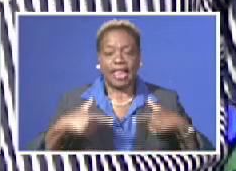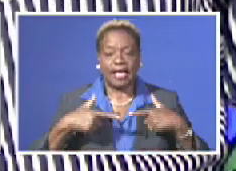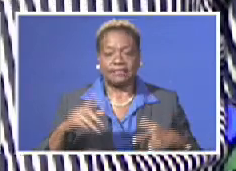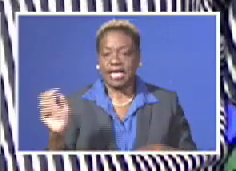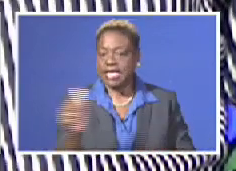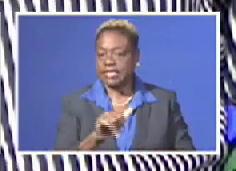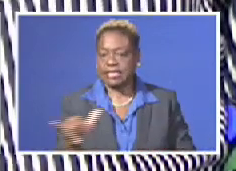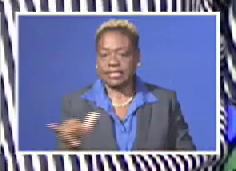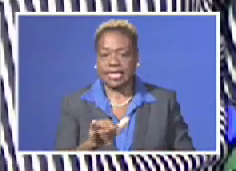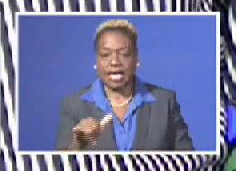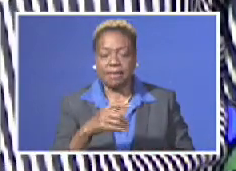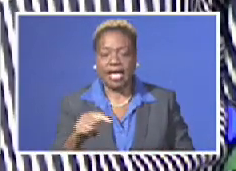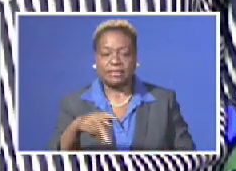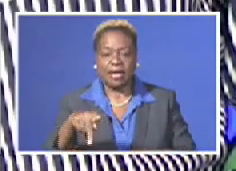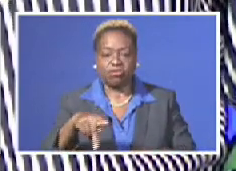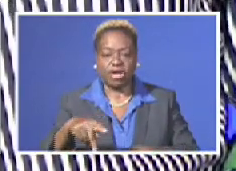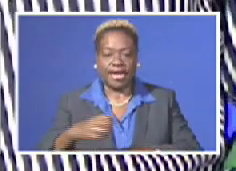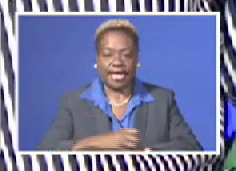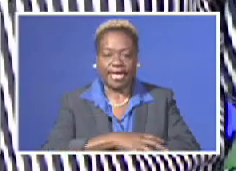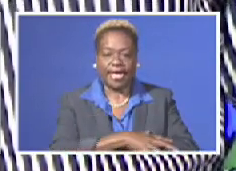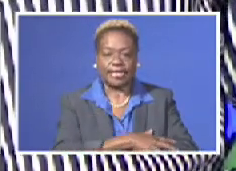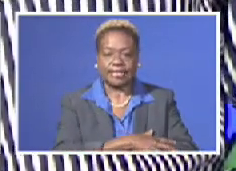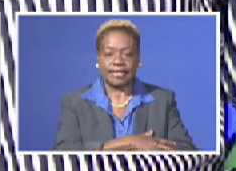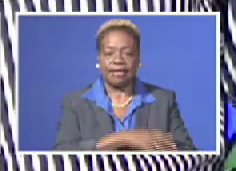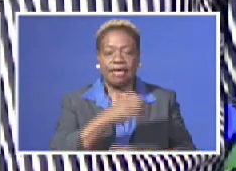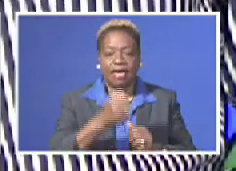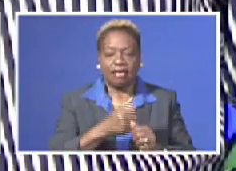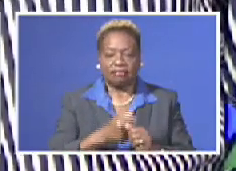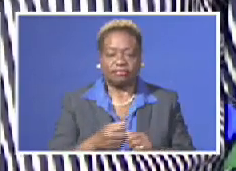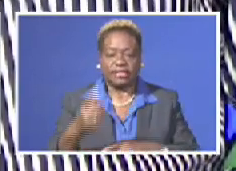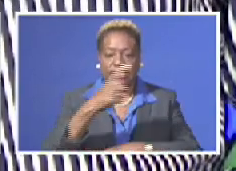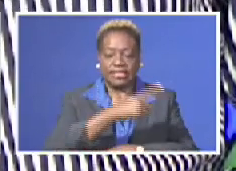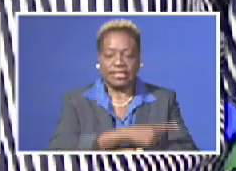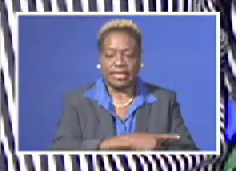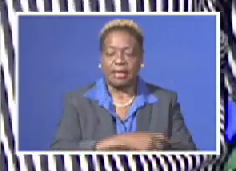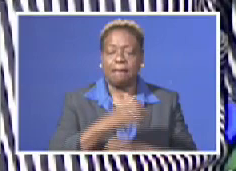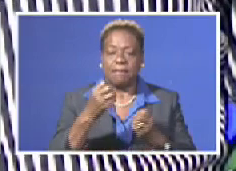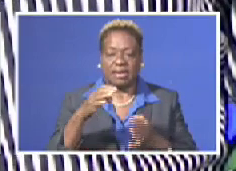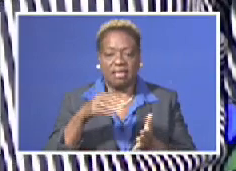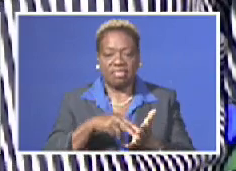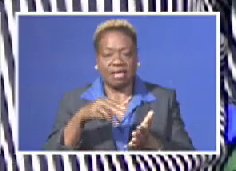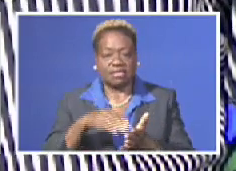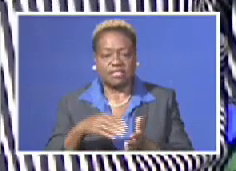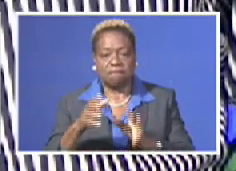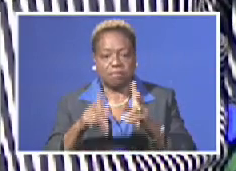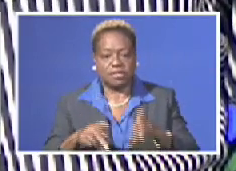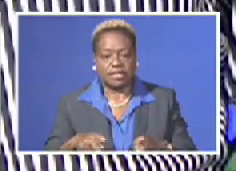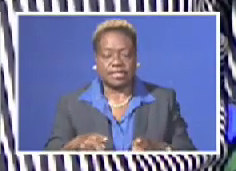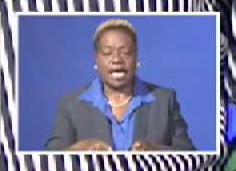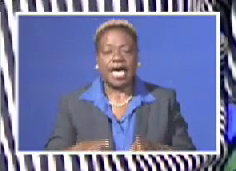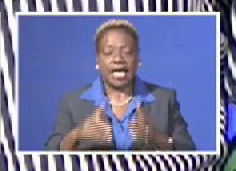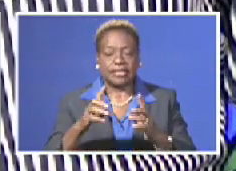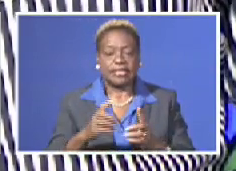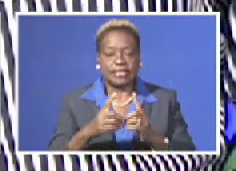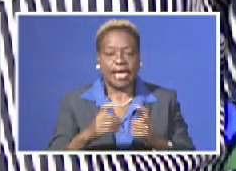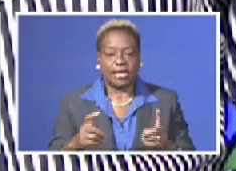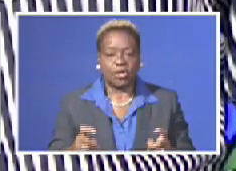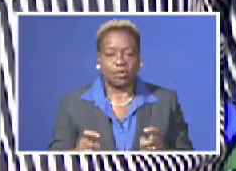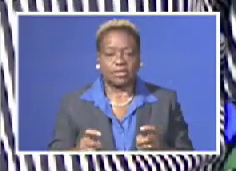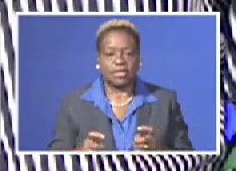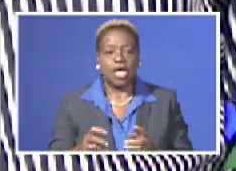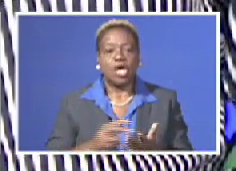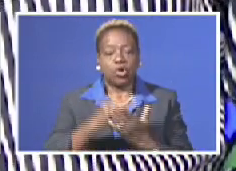cancer, where on a daily basis worldwide, 1,200 people are diagnosed. The month of November is observed as Pancreatic